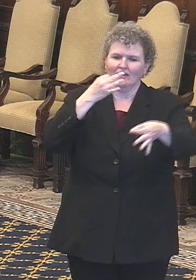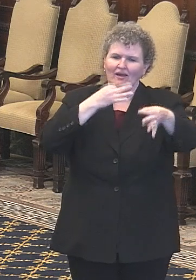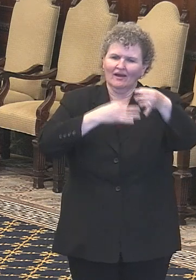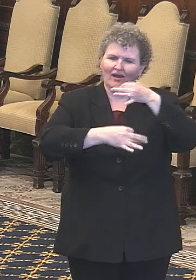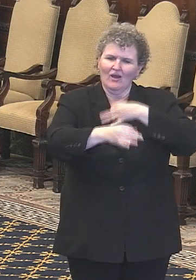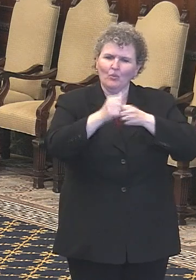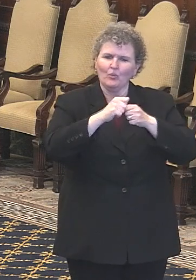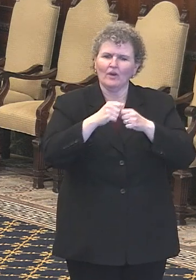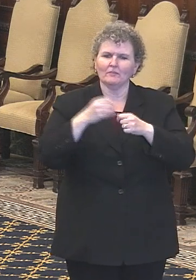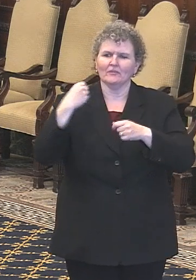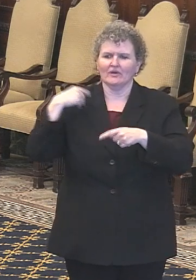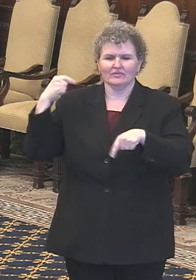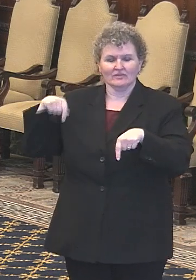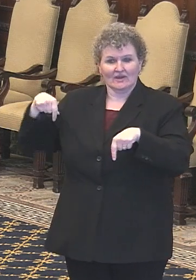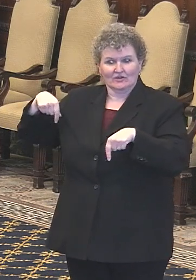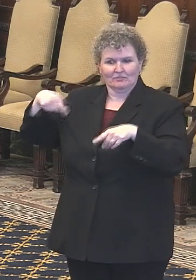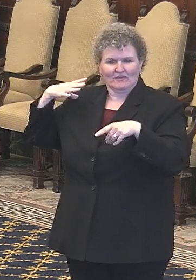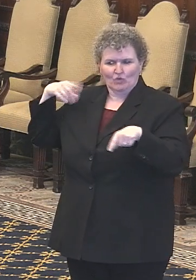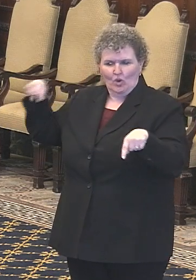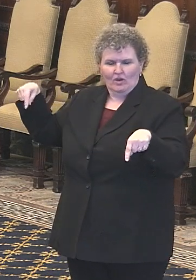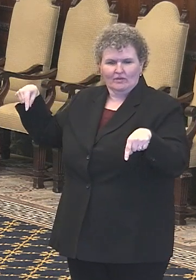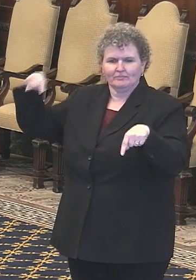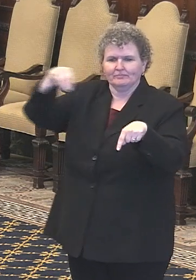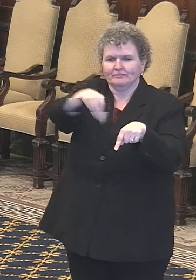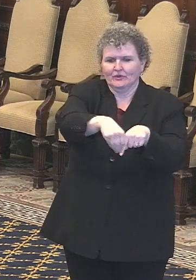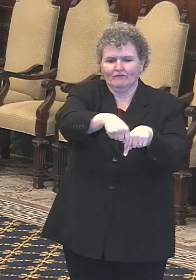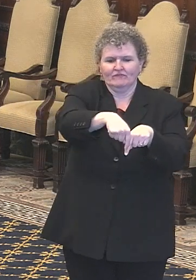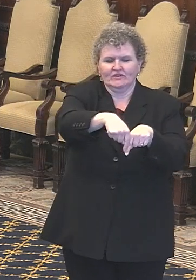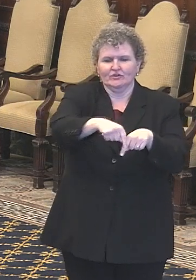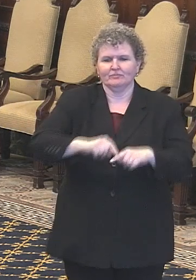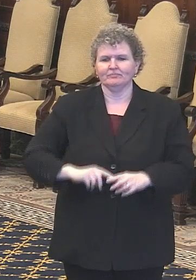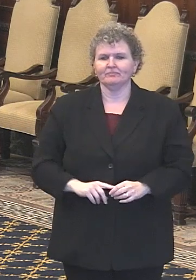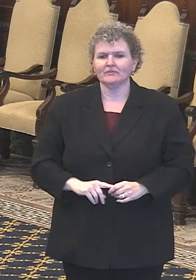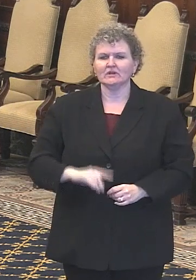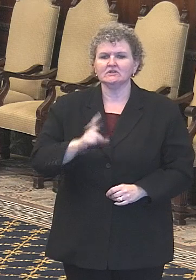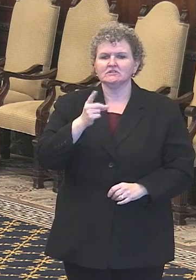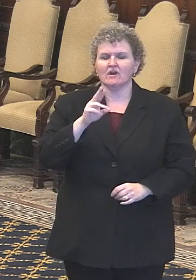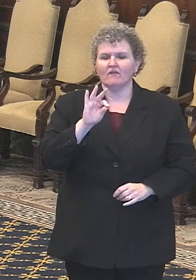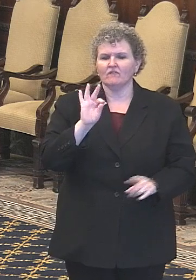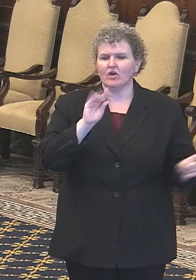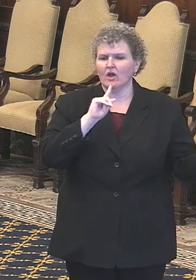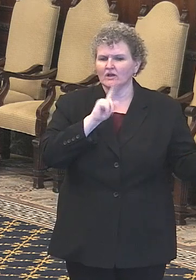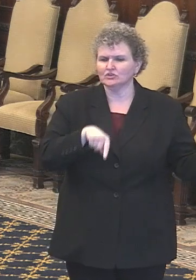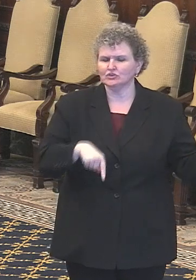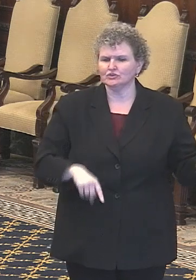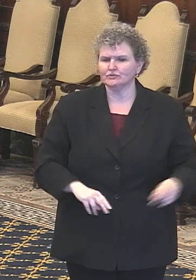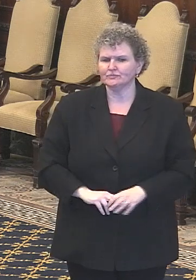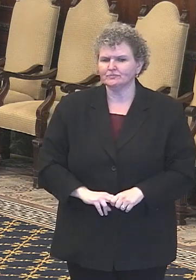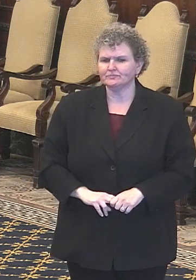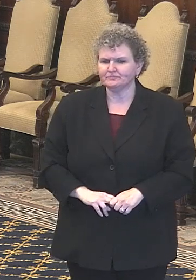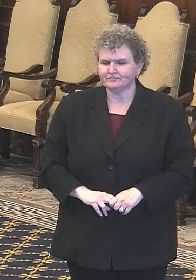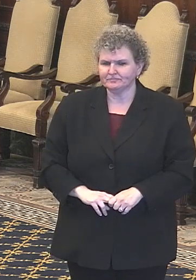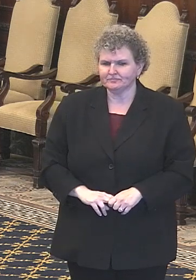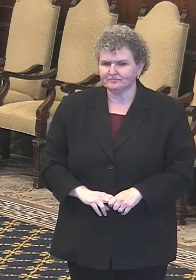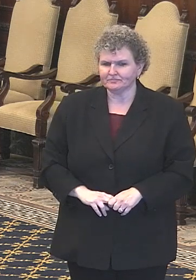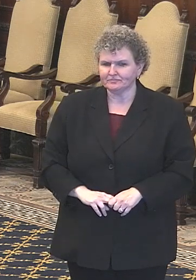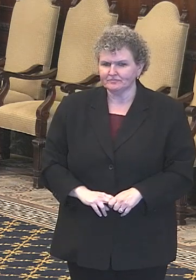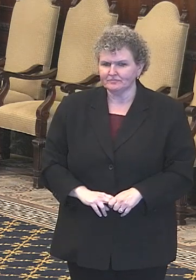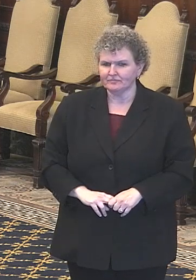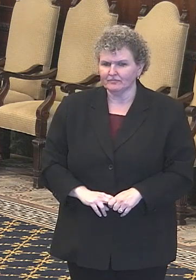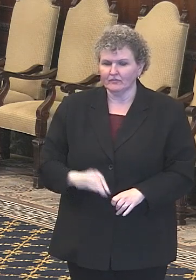The Holiday Inn won't become an ad hoc shelter, but I do think we needed to review those protocols,